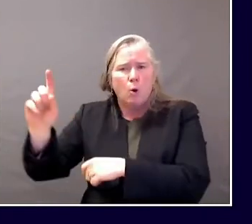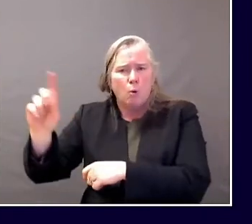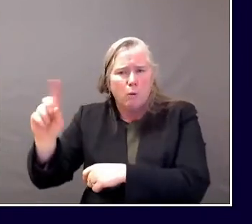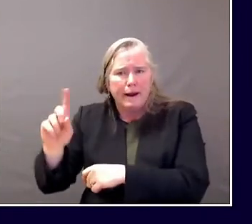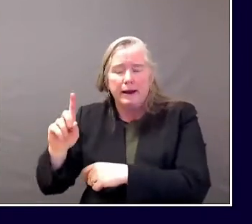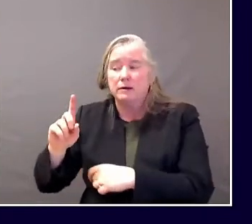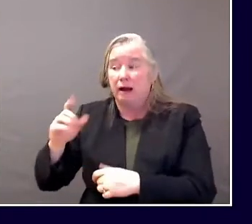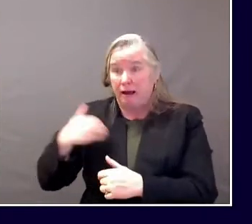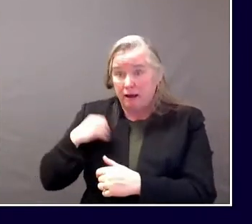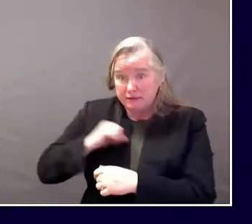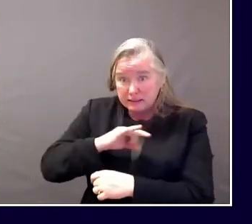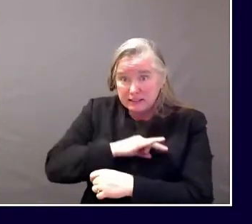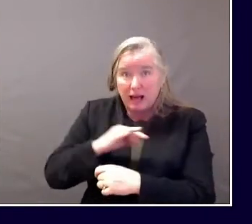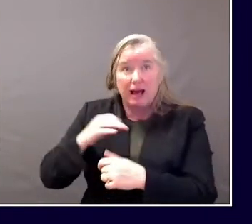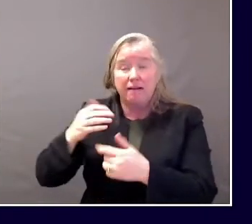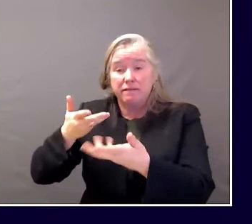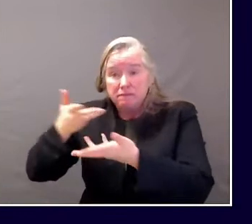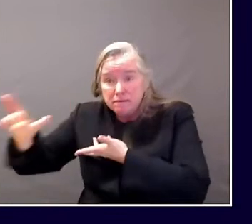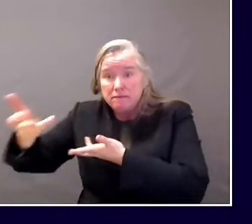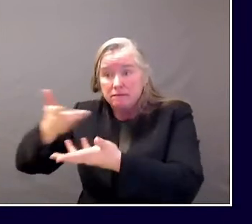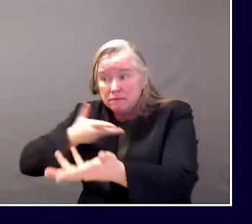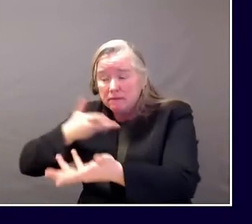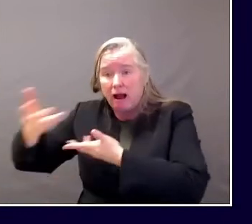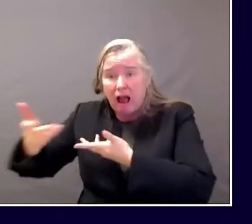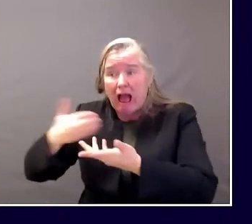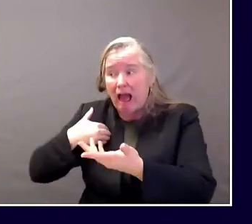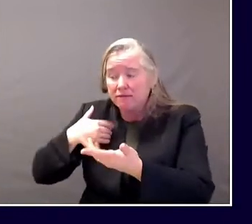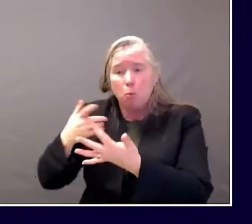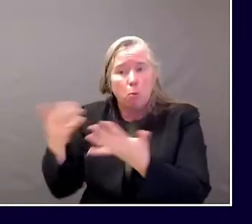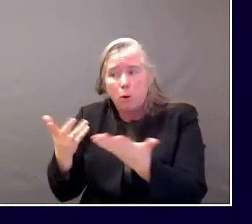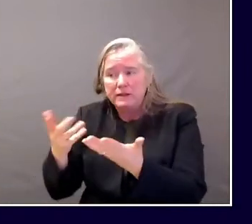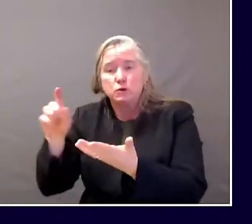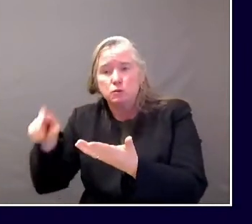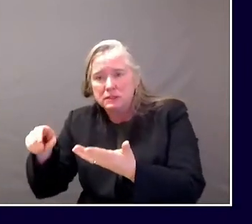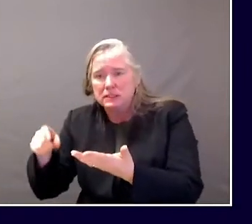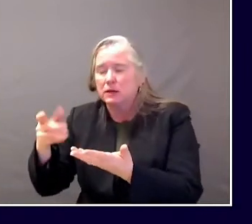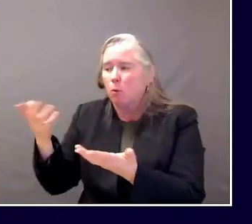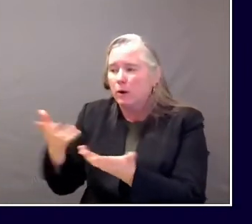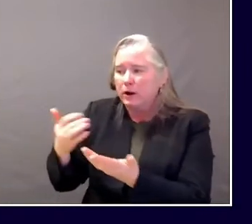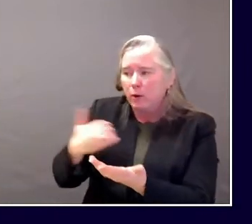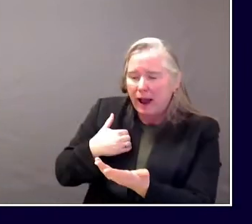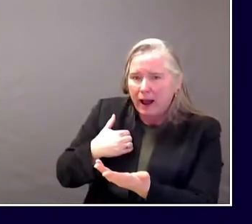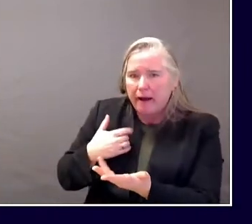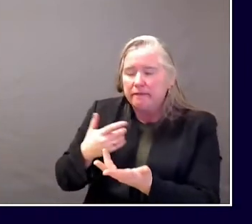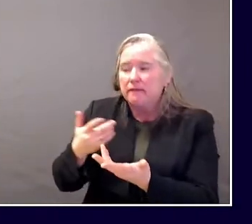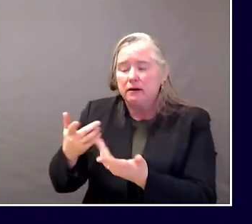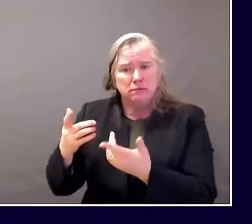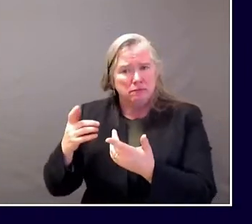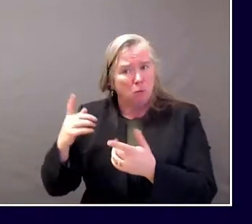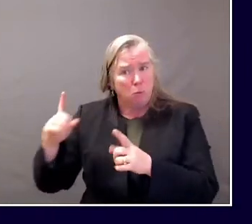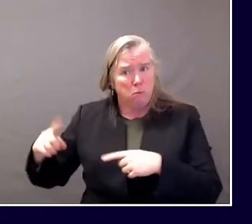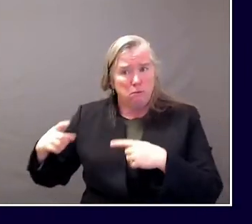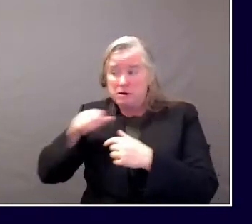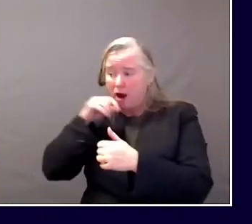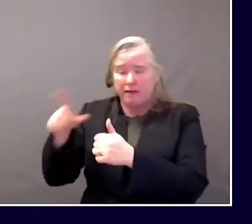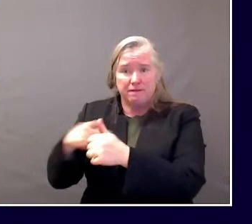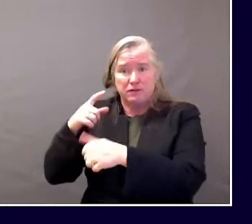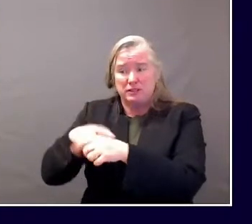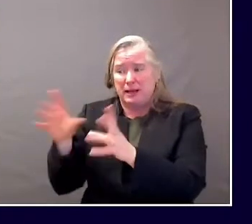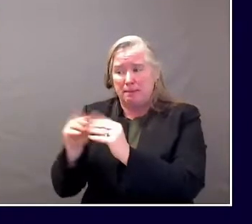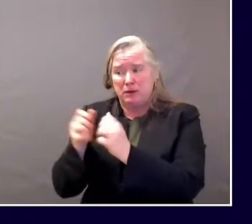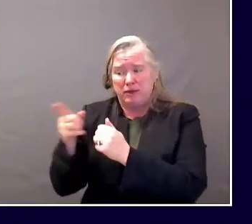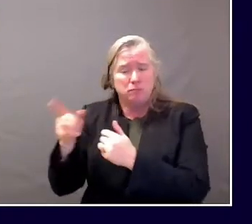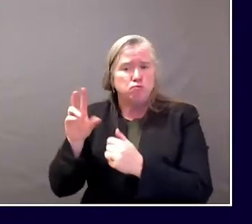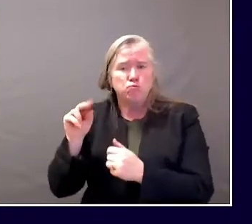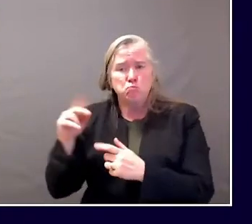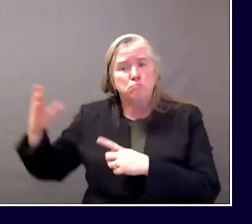staffing, administrative, and other perspective. Those conversations have continued throughout the pandemic, but that's just one